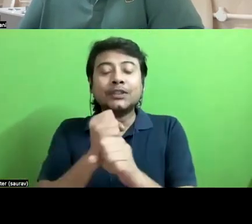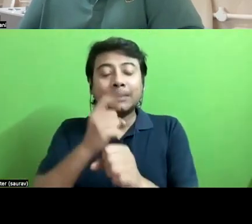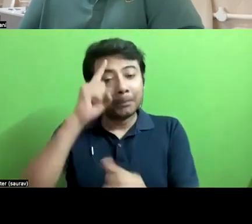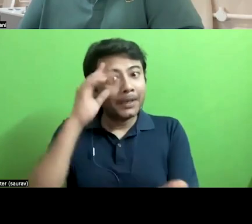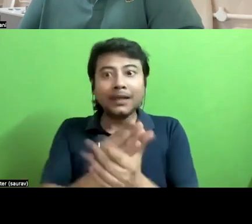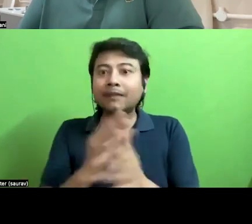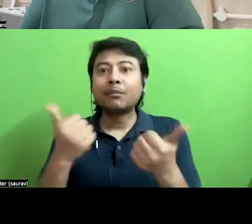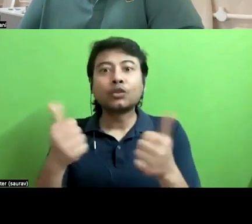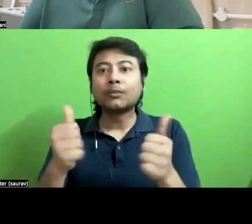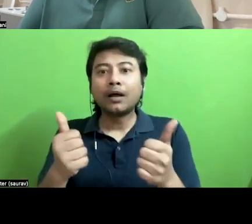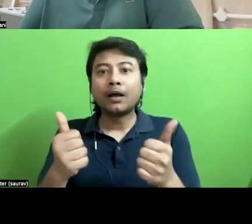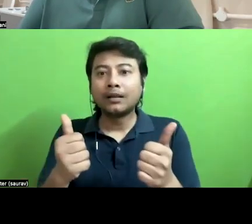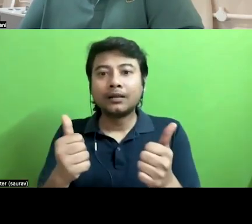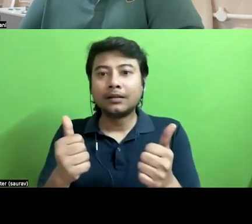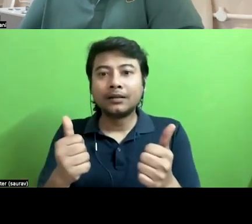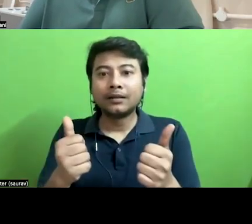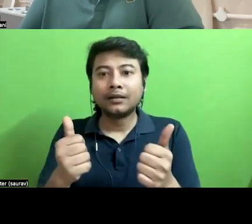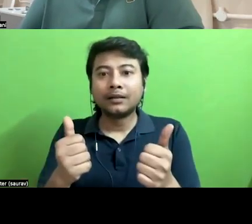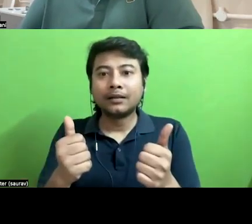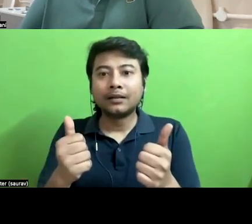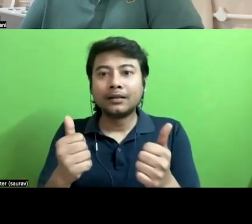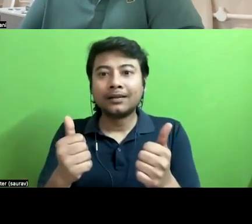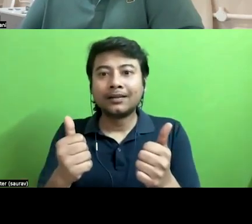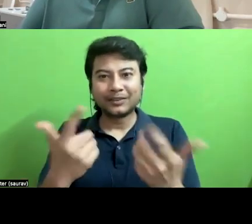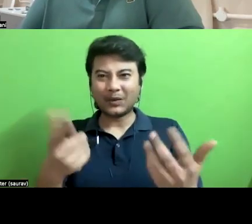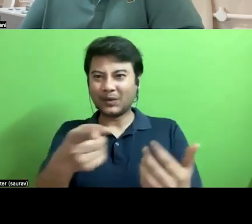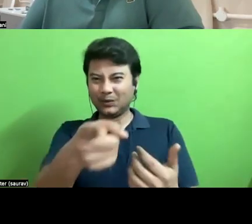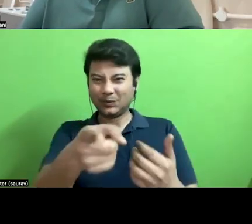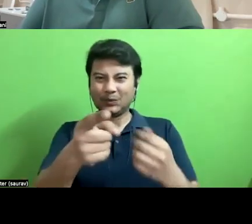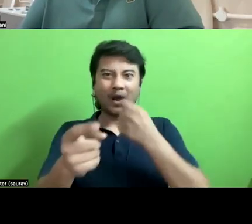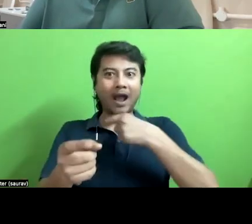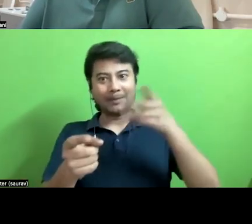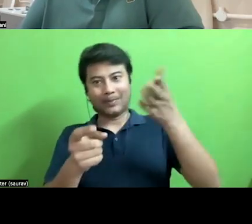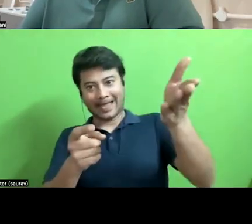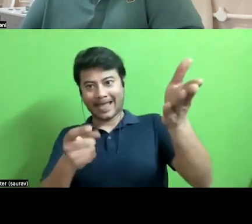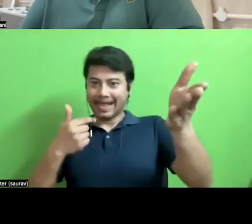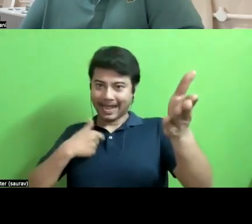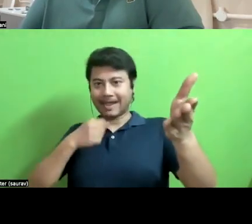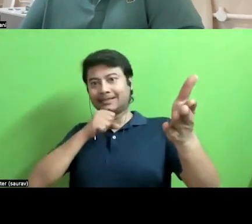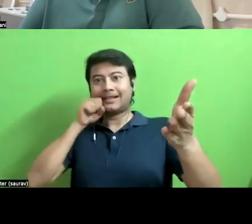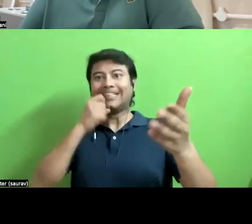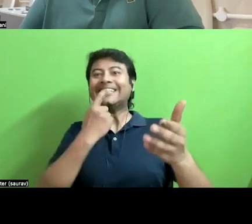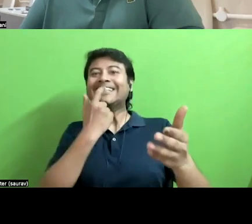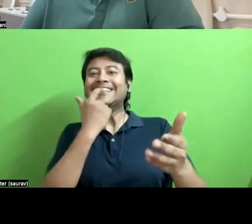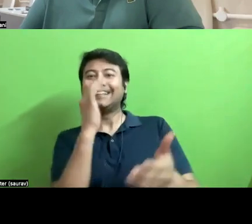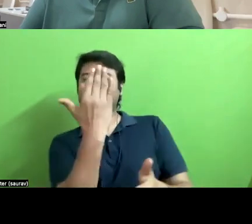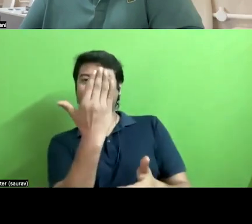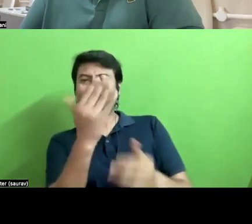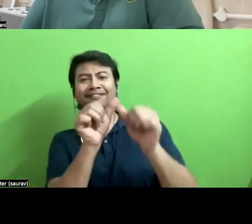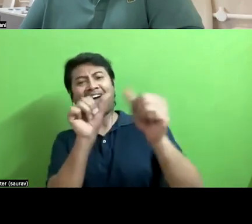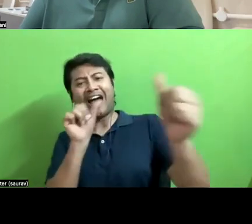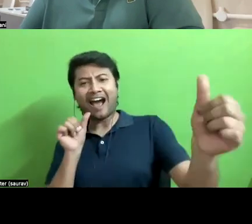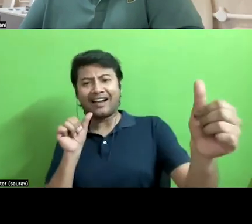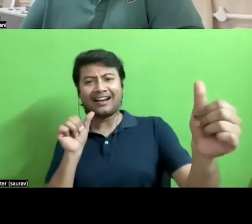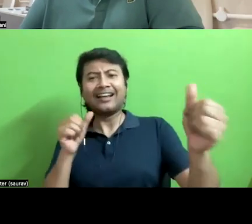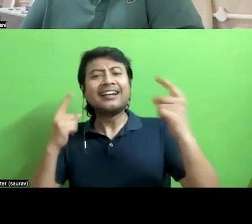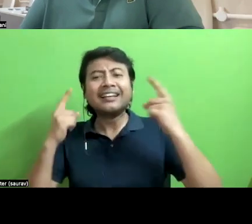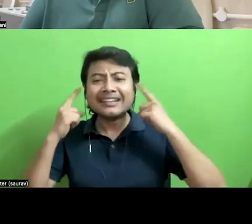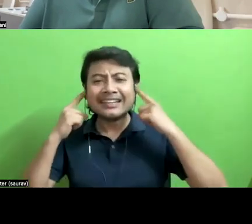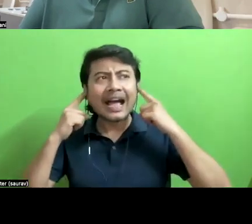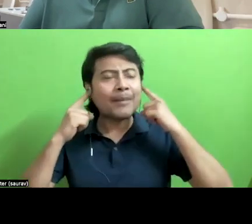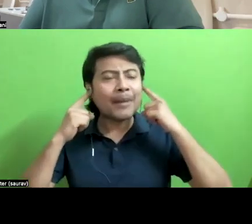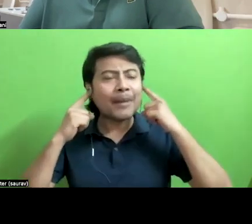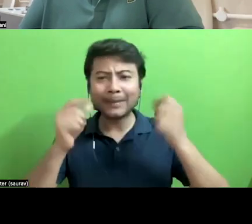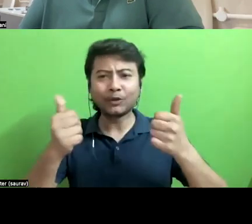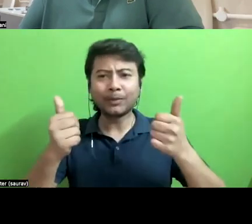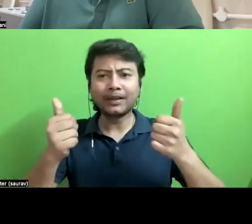when we are far away and let's say there's a glass between us and we have to talk and you can't hear me, we all,